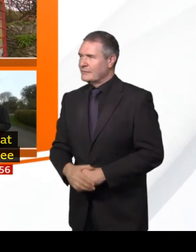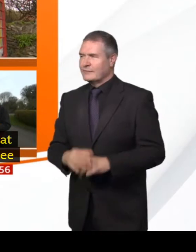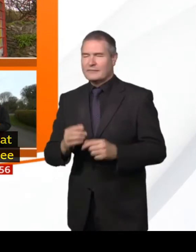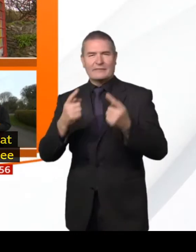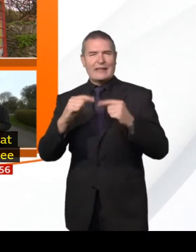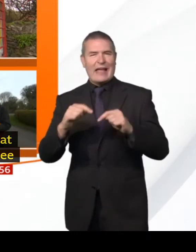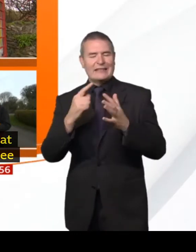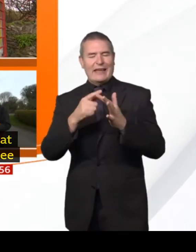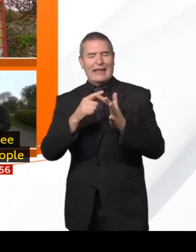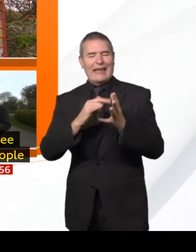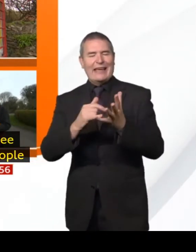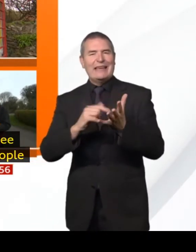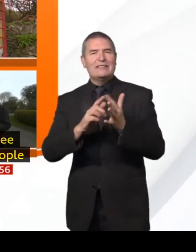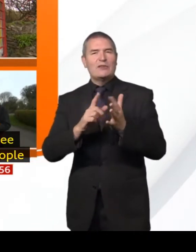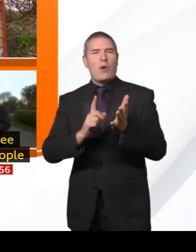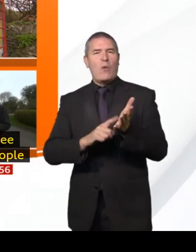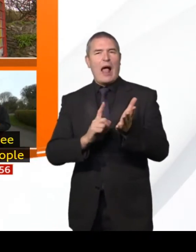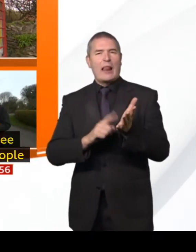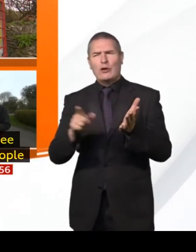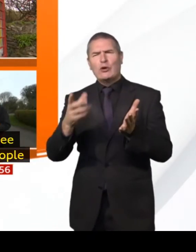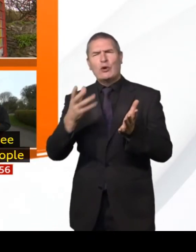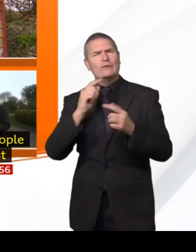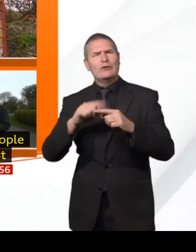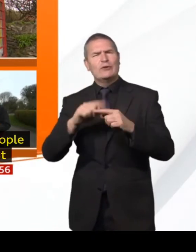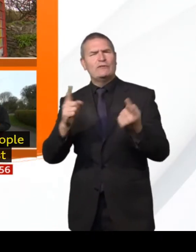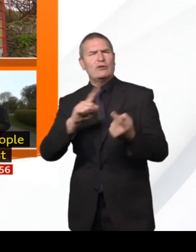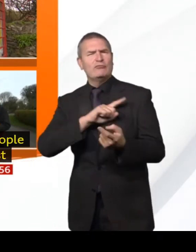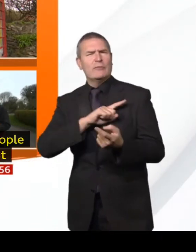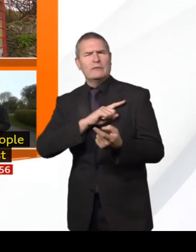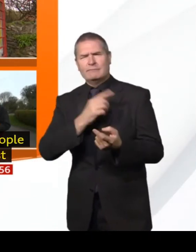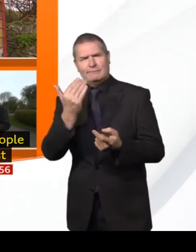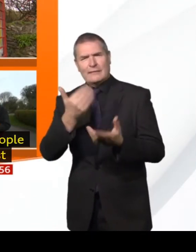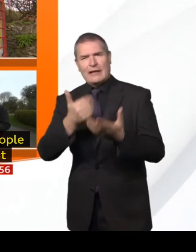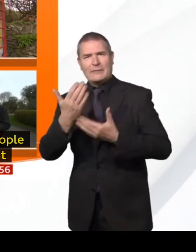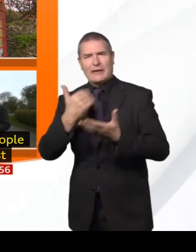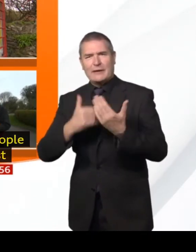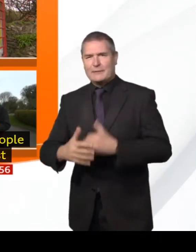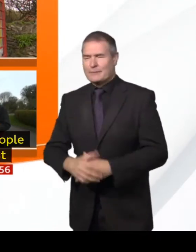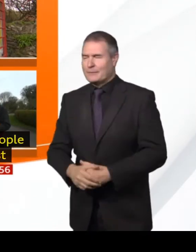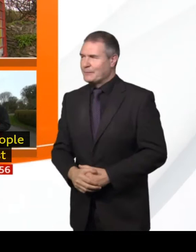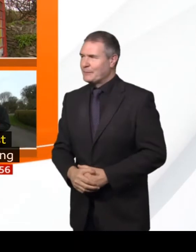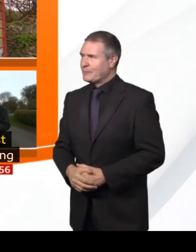You're using them for something quite different, aren't you? Explain to us a little bit of what you're up to.